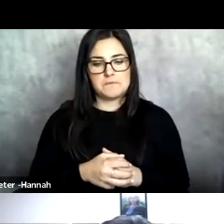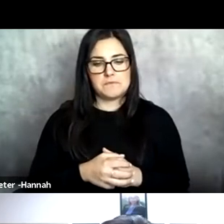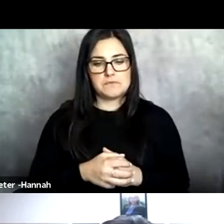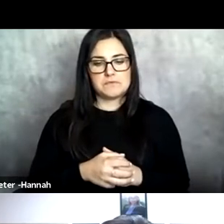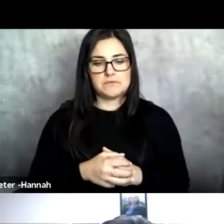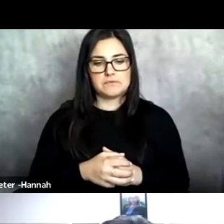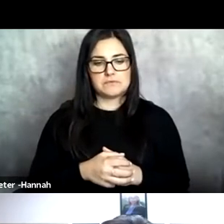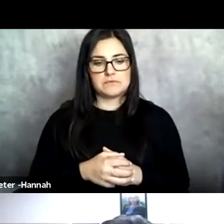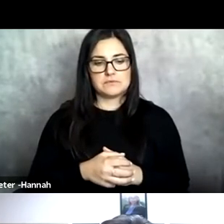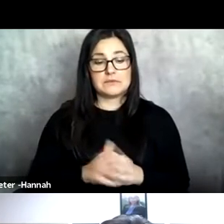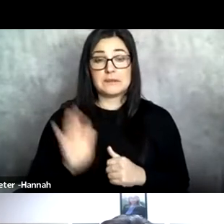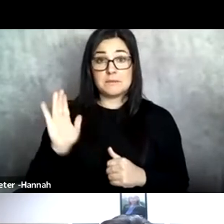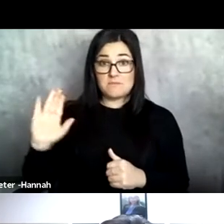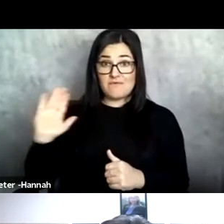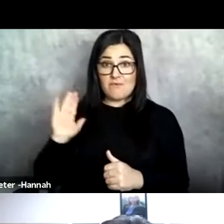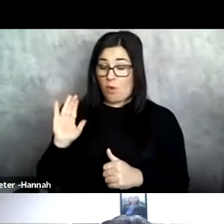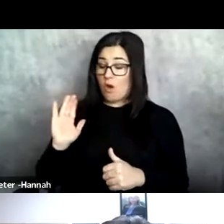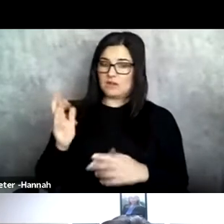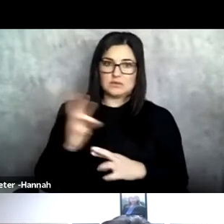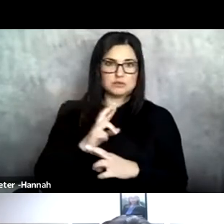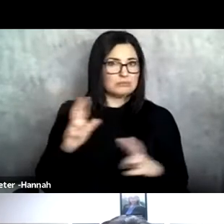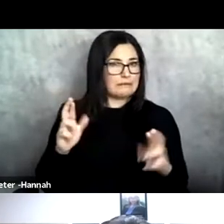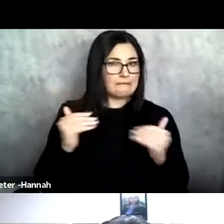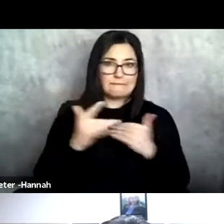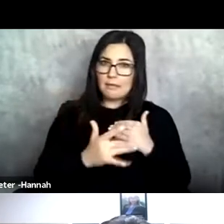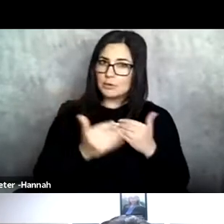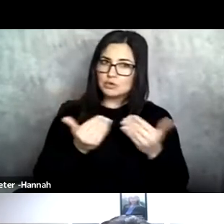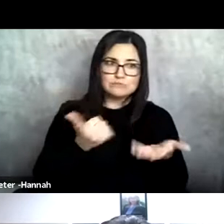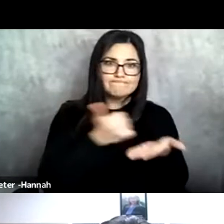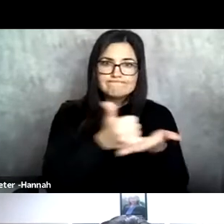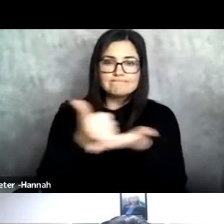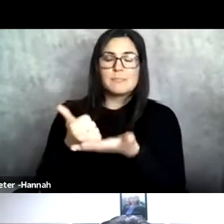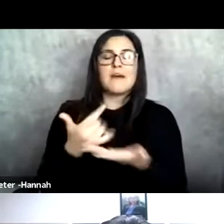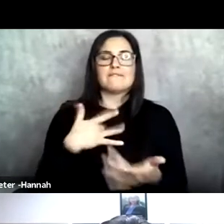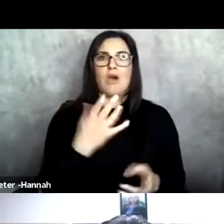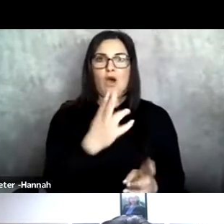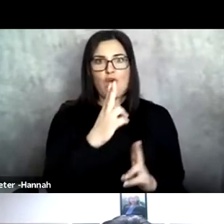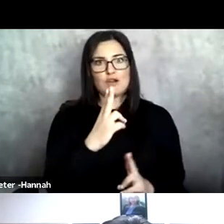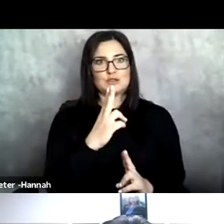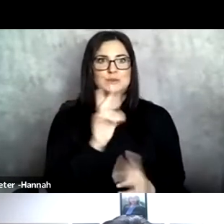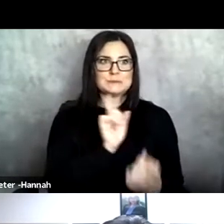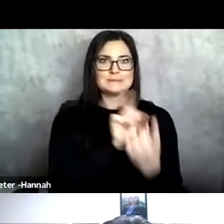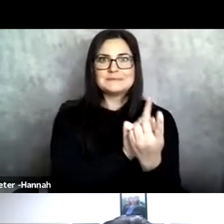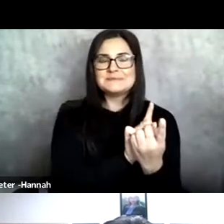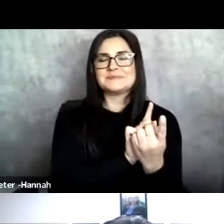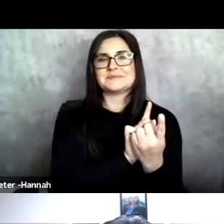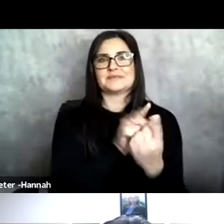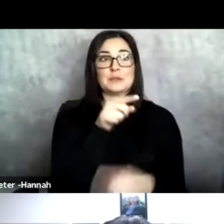I was in a position to help people, right? And had the honor of meeting you and seeing you not just